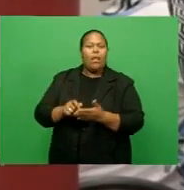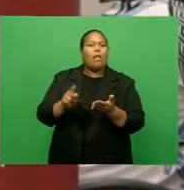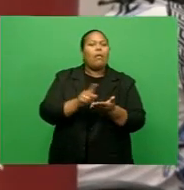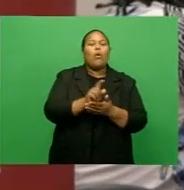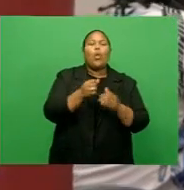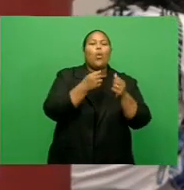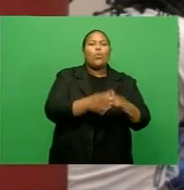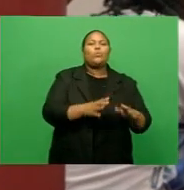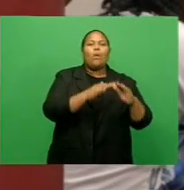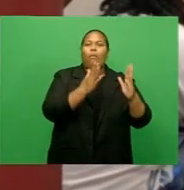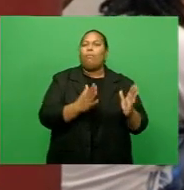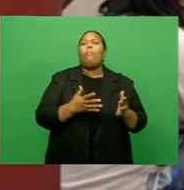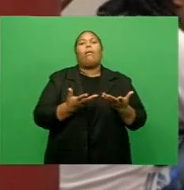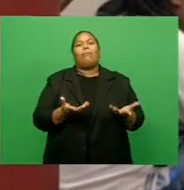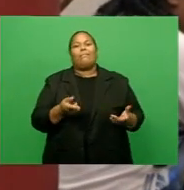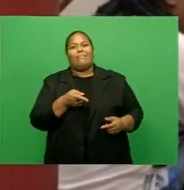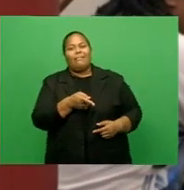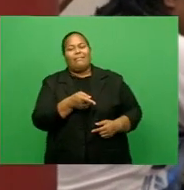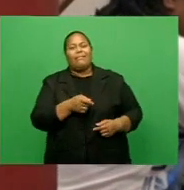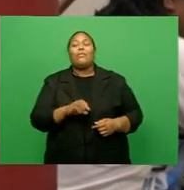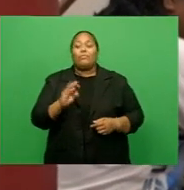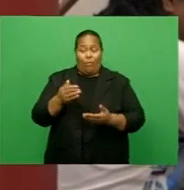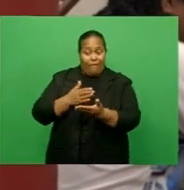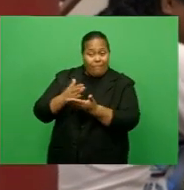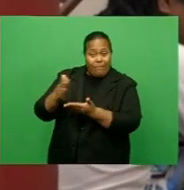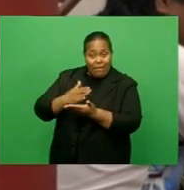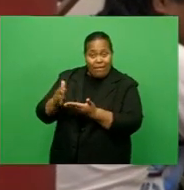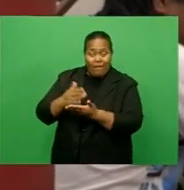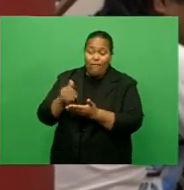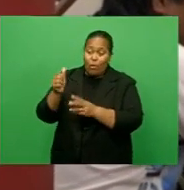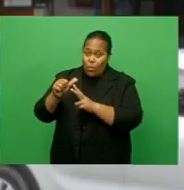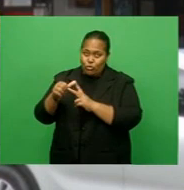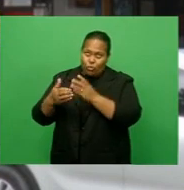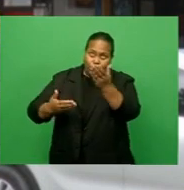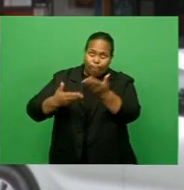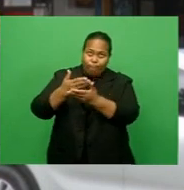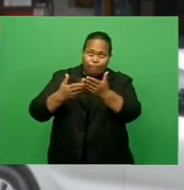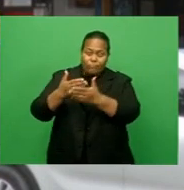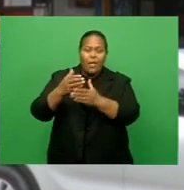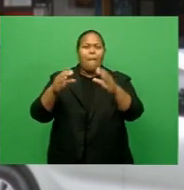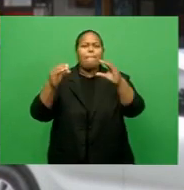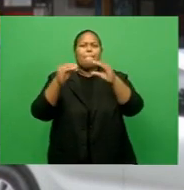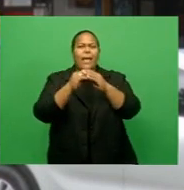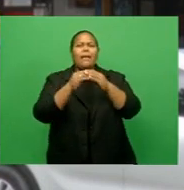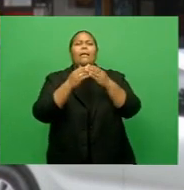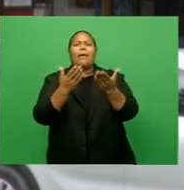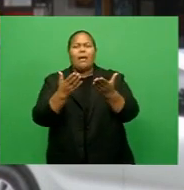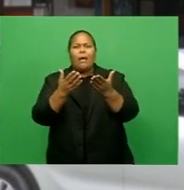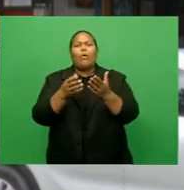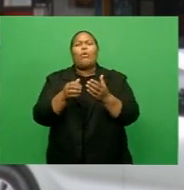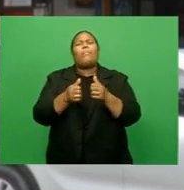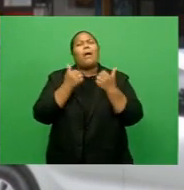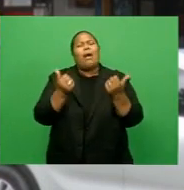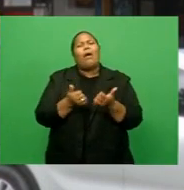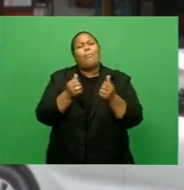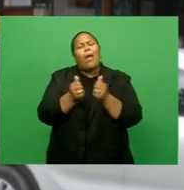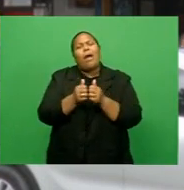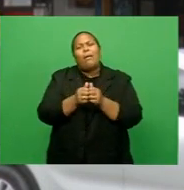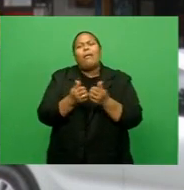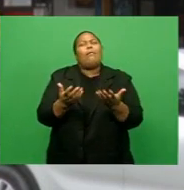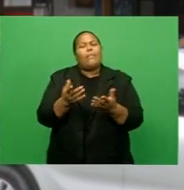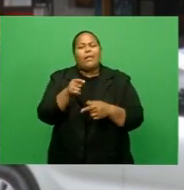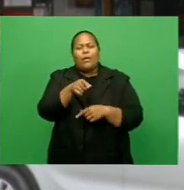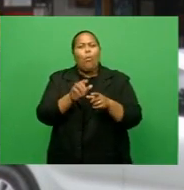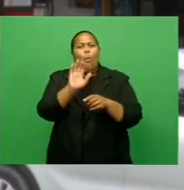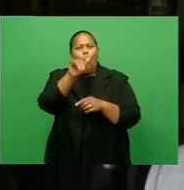Said Kayum says the FNPF is also liaising directly with the banks to see how many home mortgages remain. In particular, home mortgages